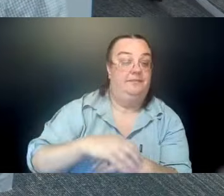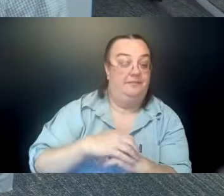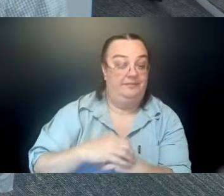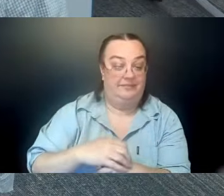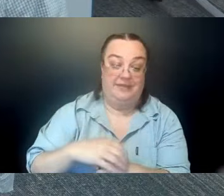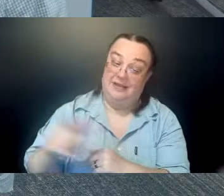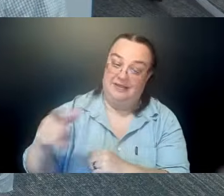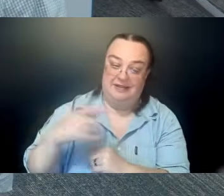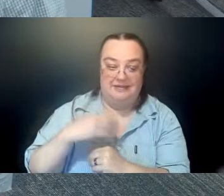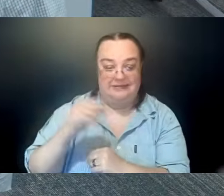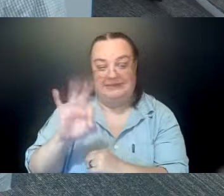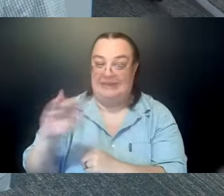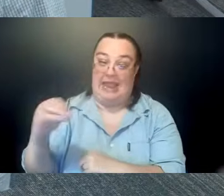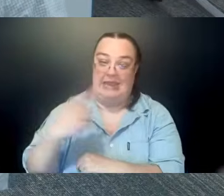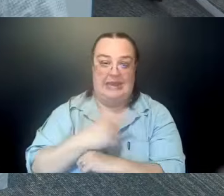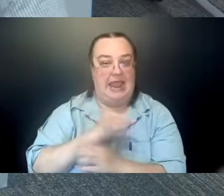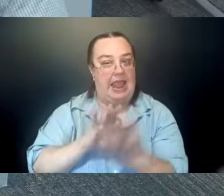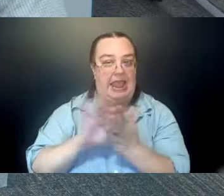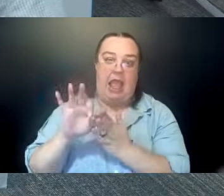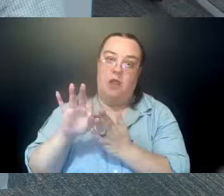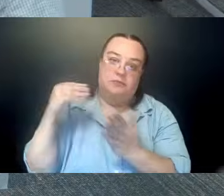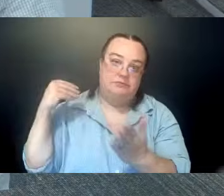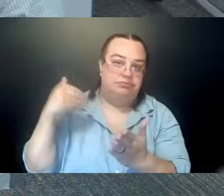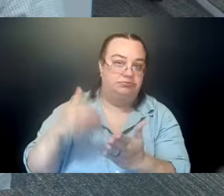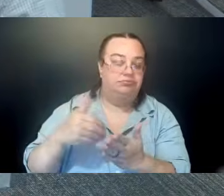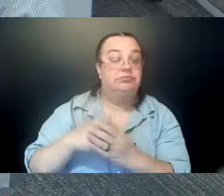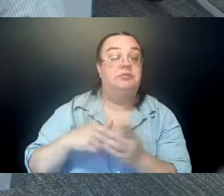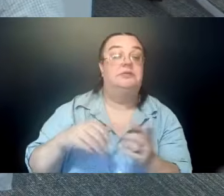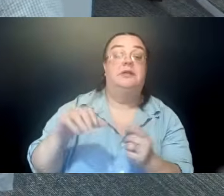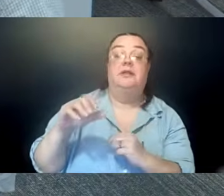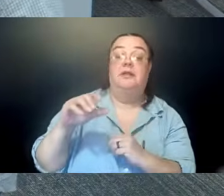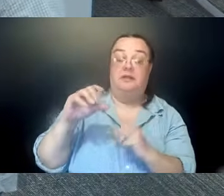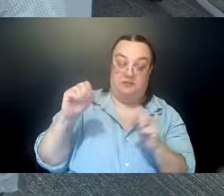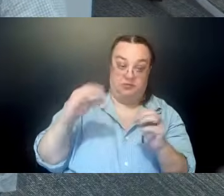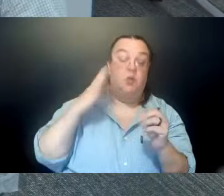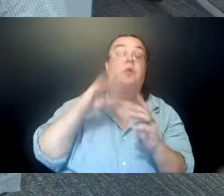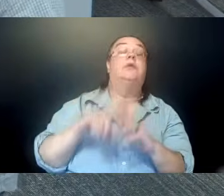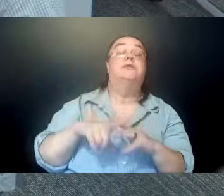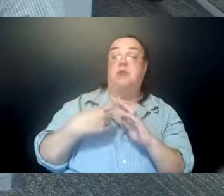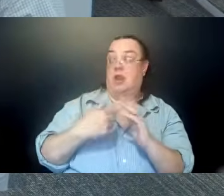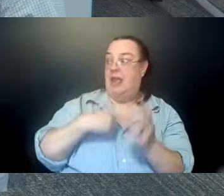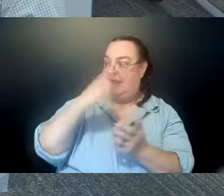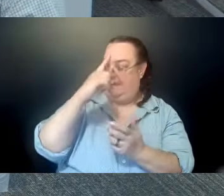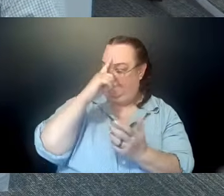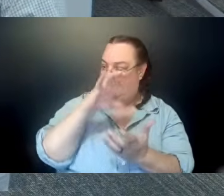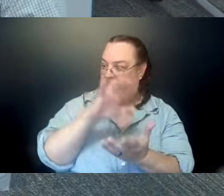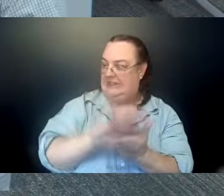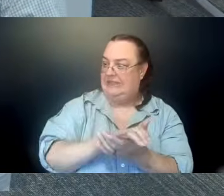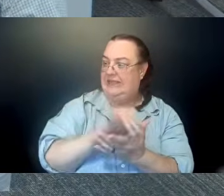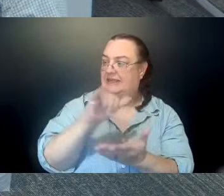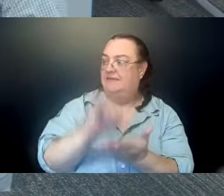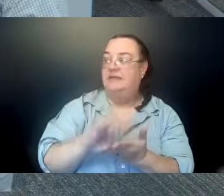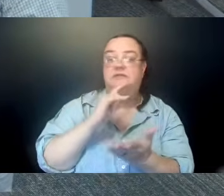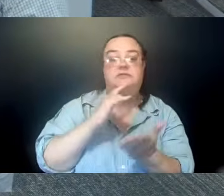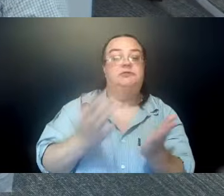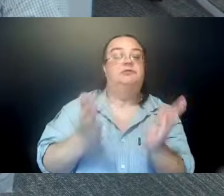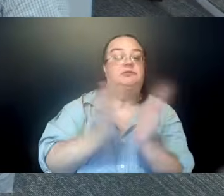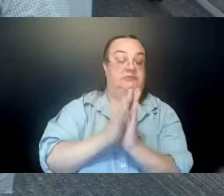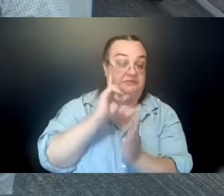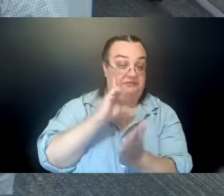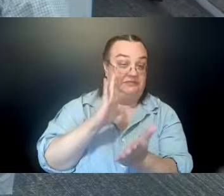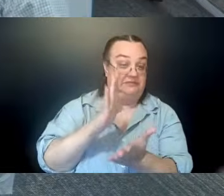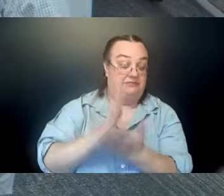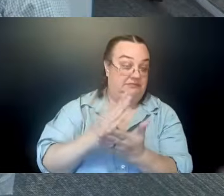go ahead. I believe there was a request, so I'll start off with, I believe there was a request for the